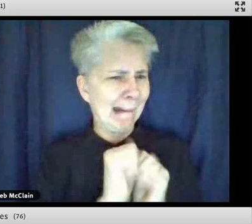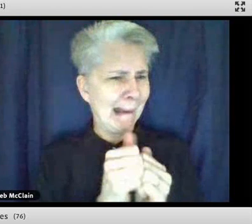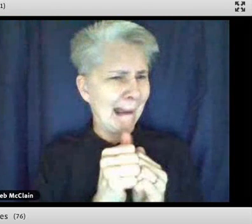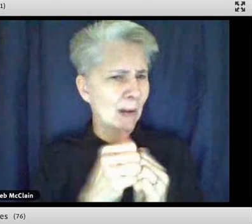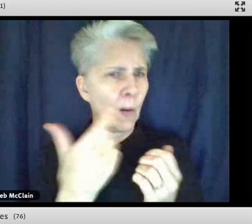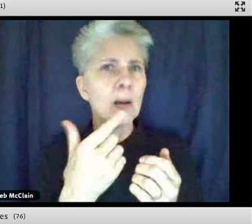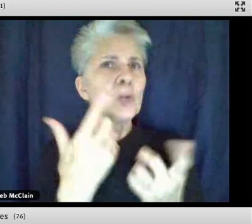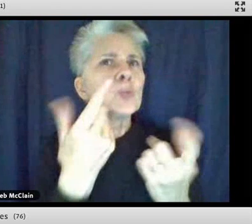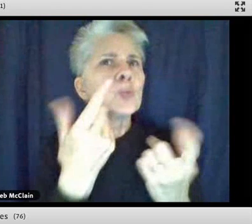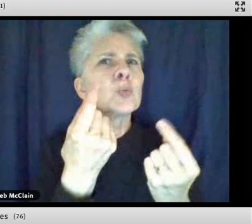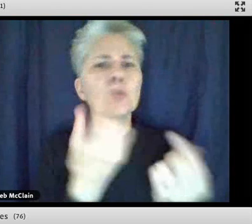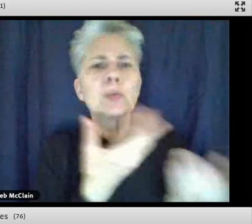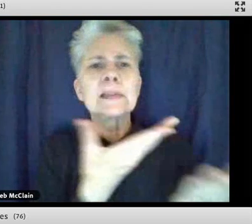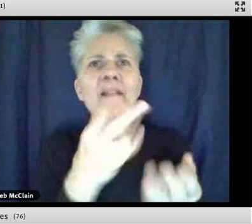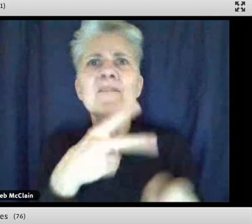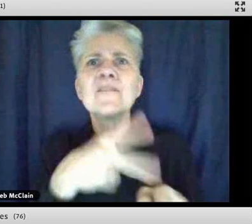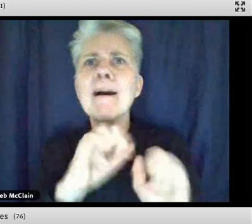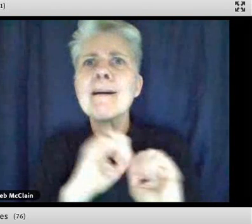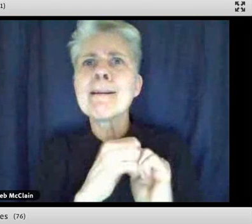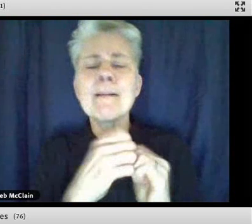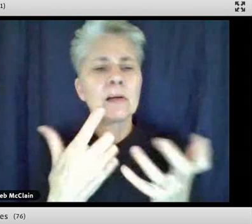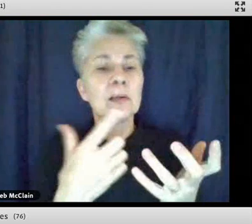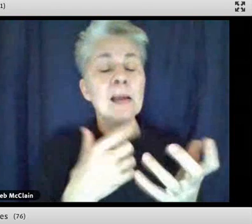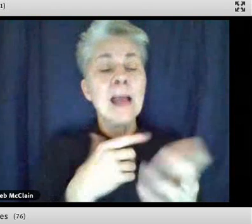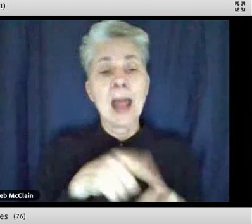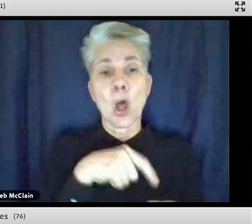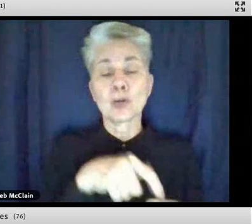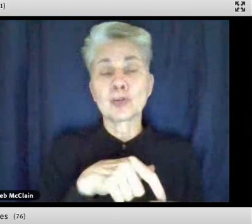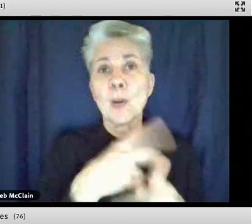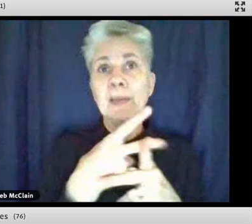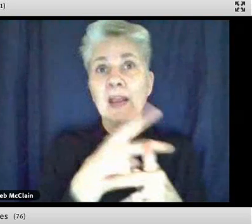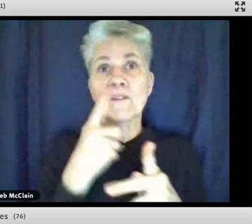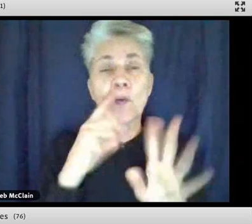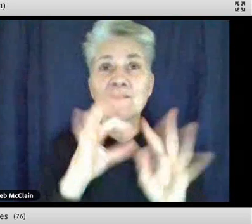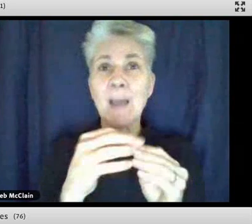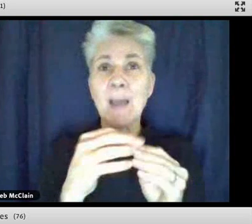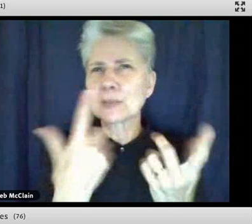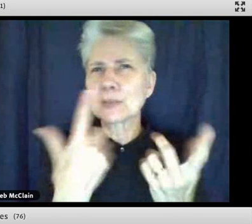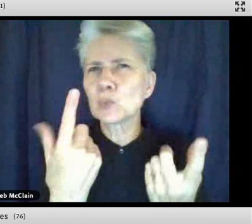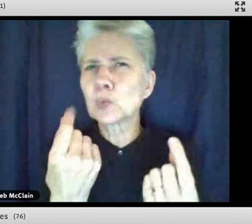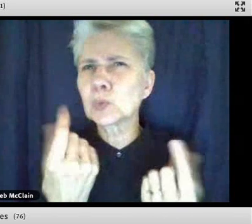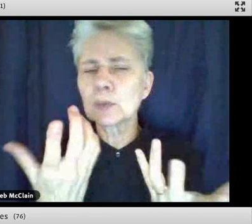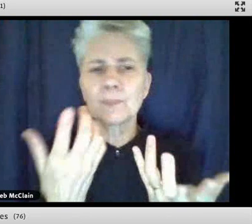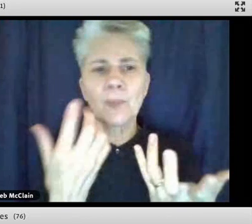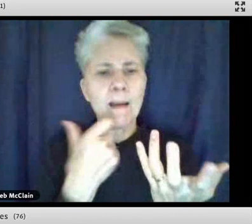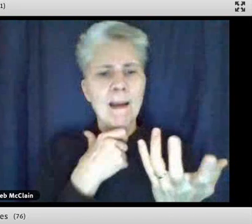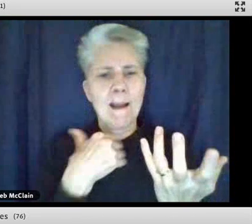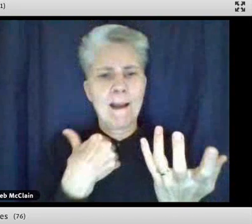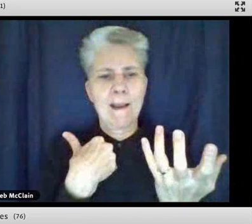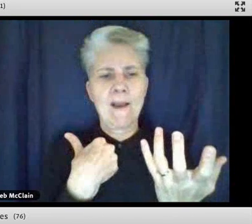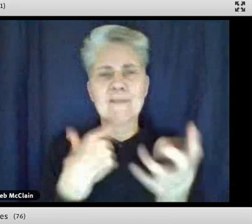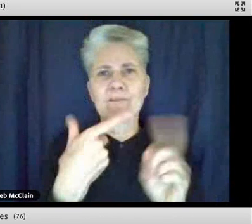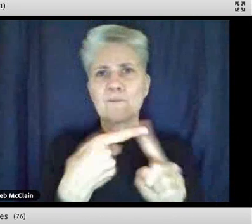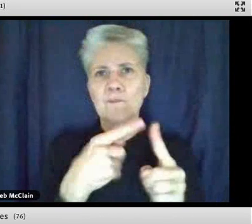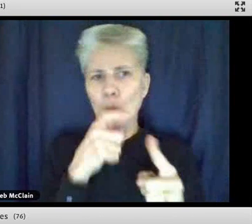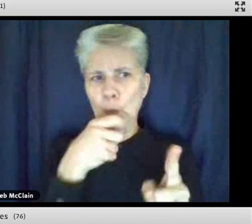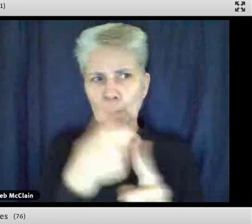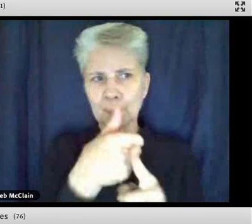the procedure for going to the vet? And then, long-term care for your family. I have a friend that